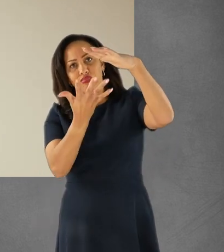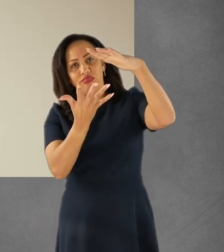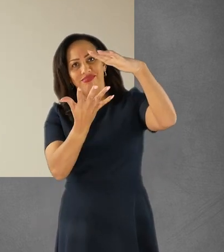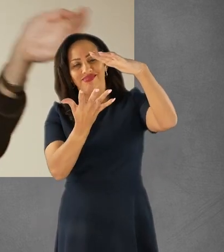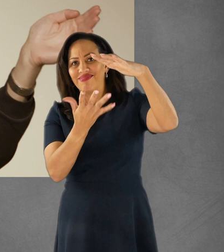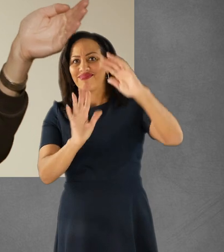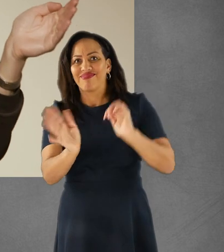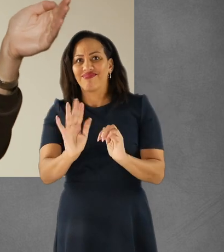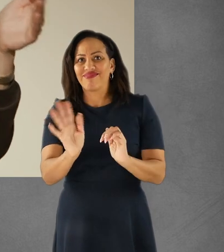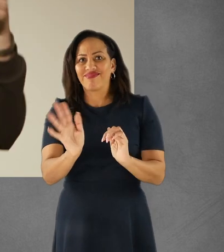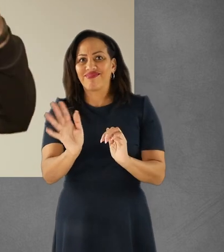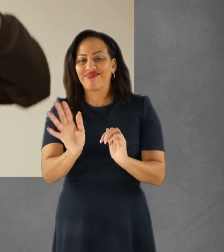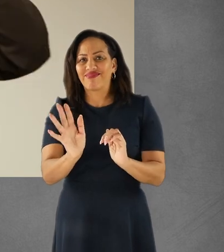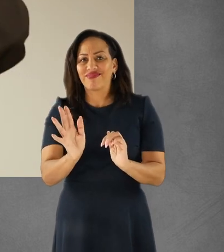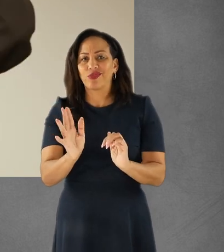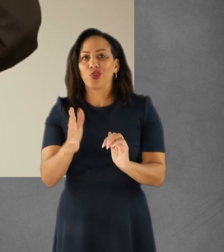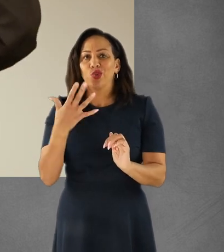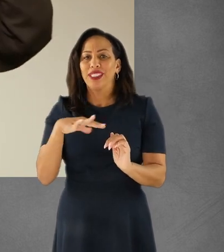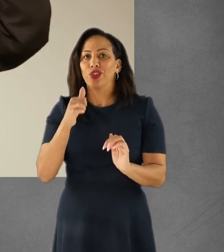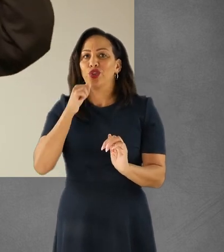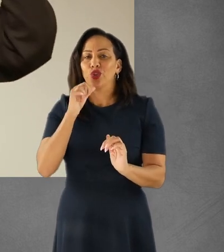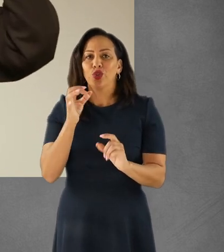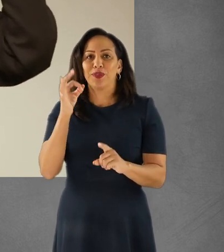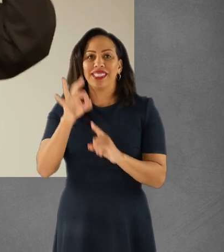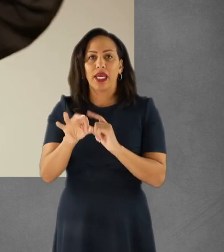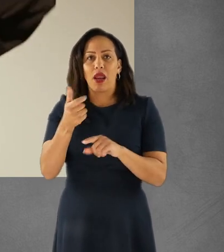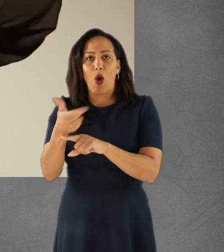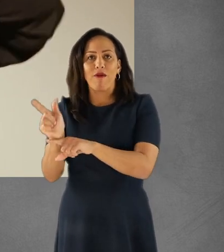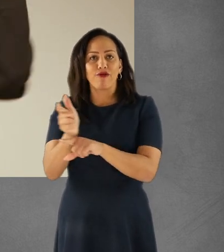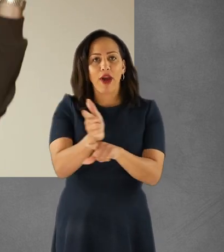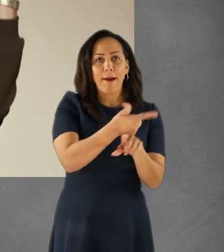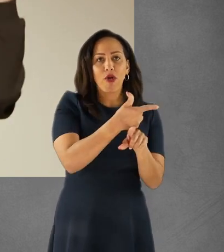you can cut to. There's no off-camera